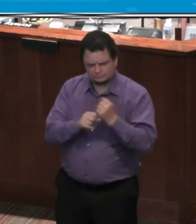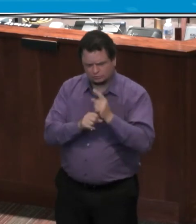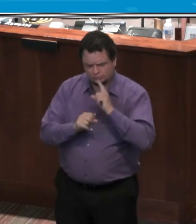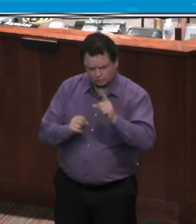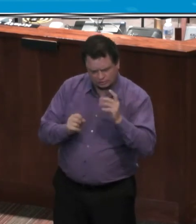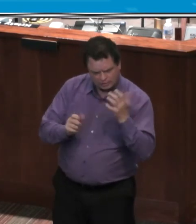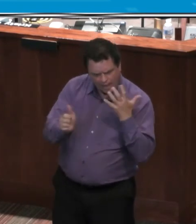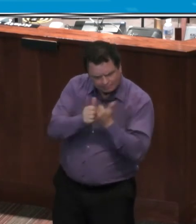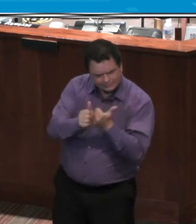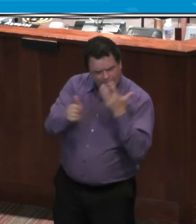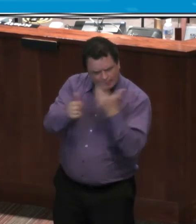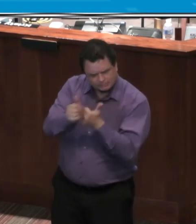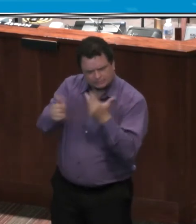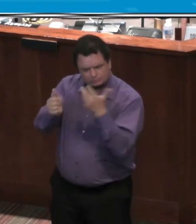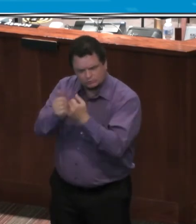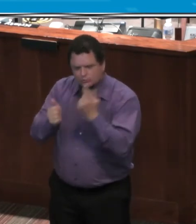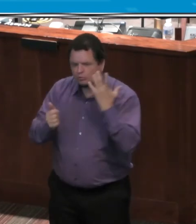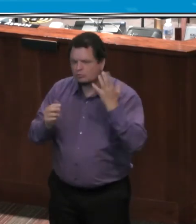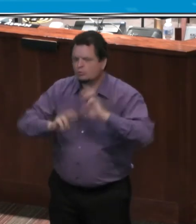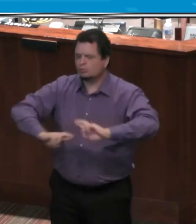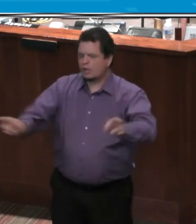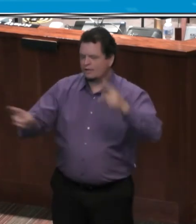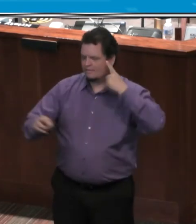Haley, would you like to come up, please?